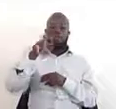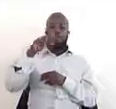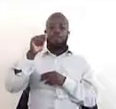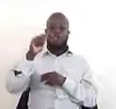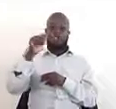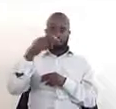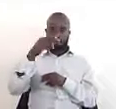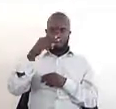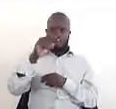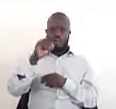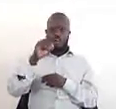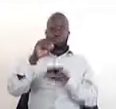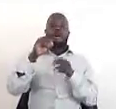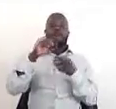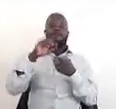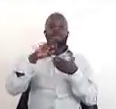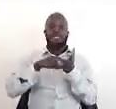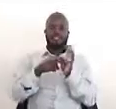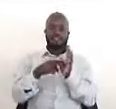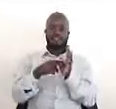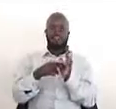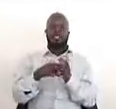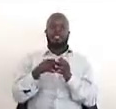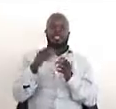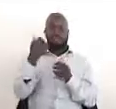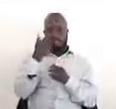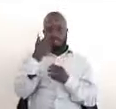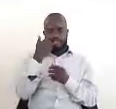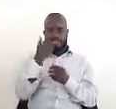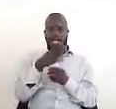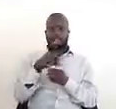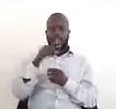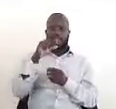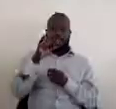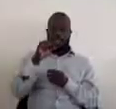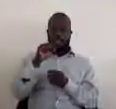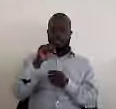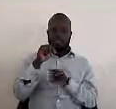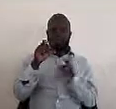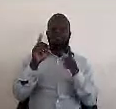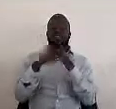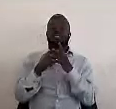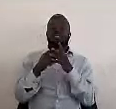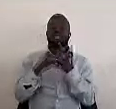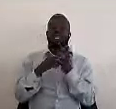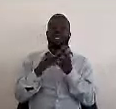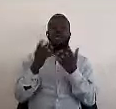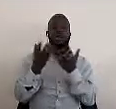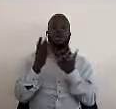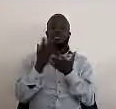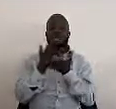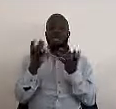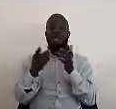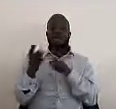is the root that means disease, and then gen is like Genesis, the start of something or where something comes from.